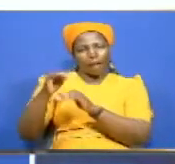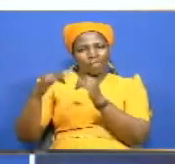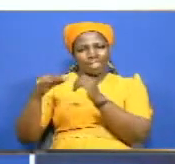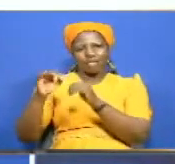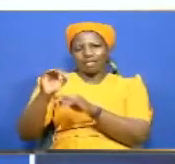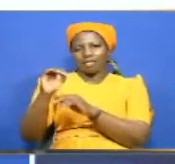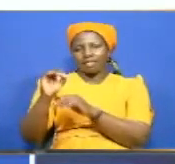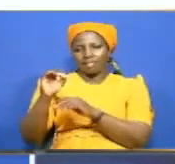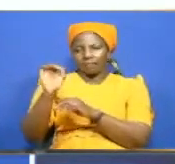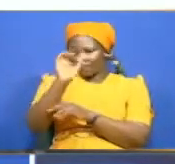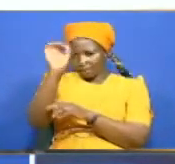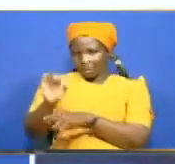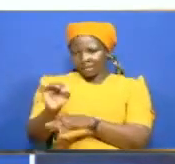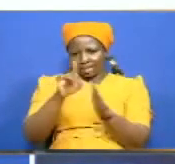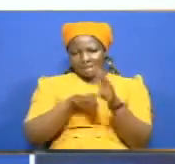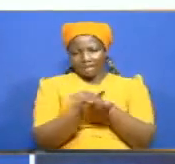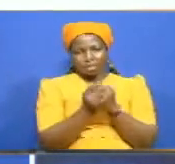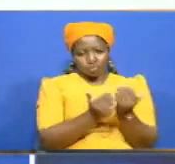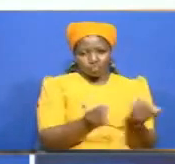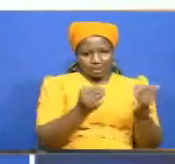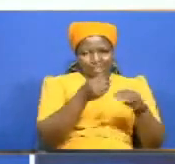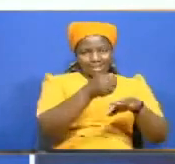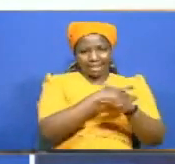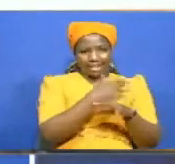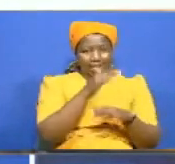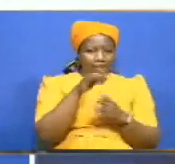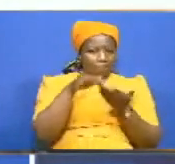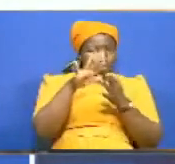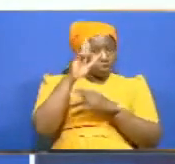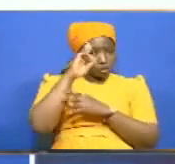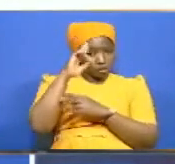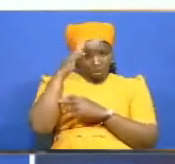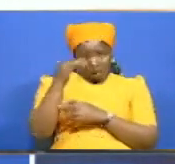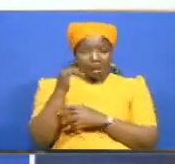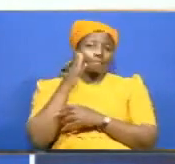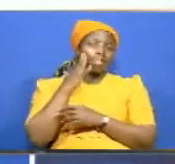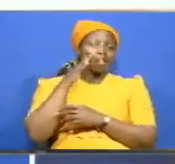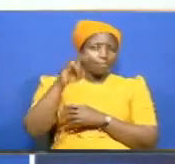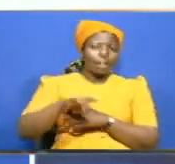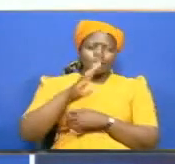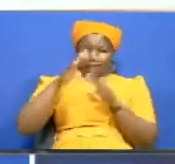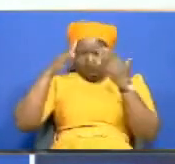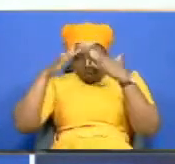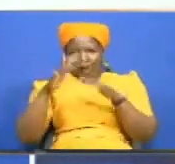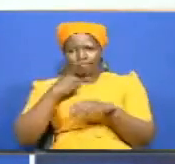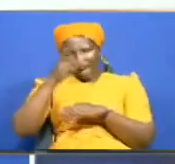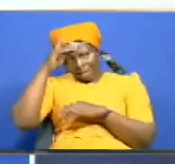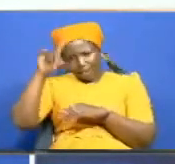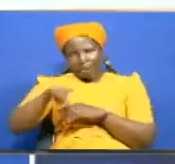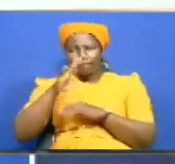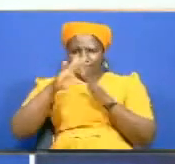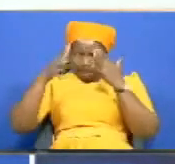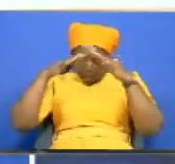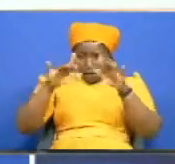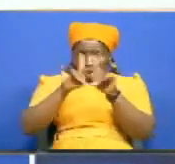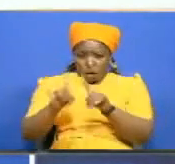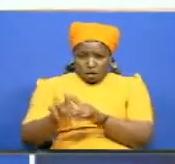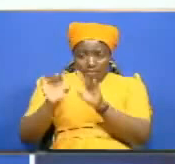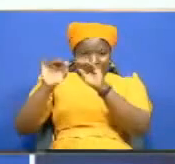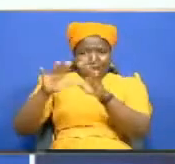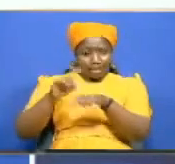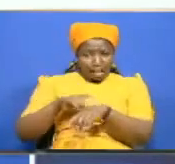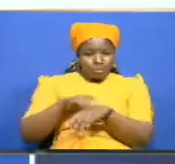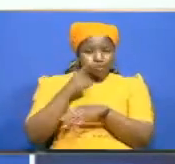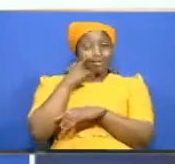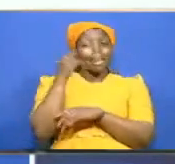childhood cancers. And the more reason why the mothers need to be aware, the parents need to be aware, even the teachers. When you see this kid, all